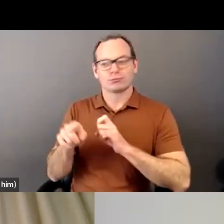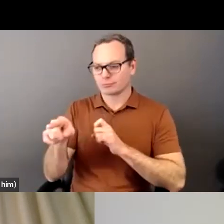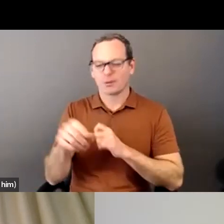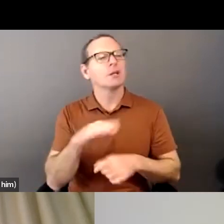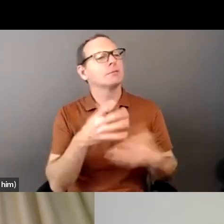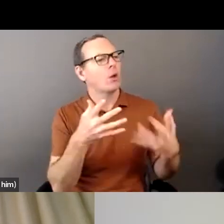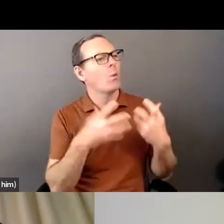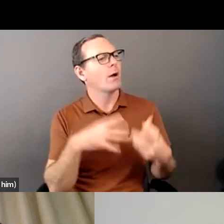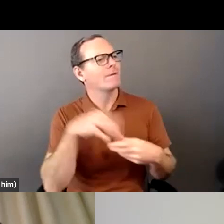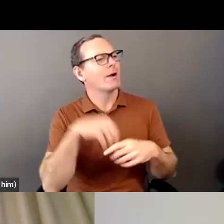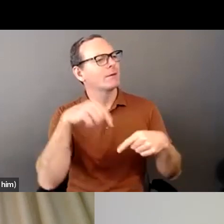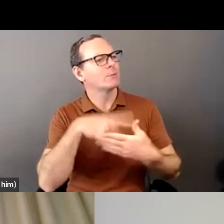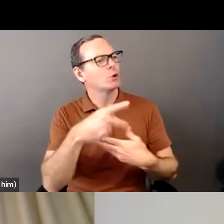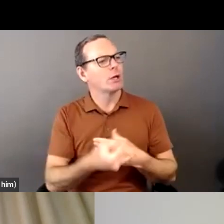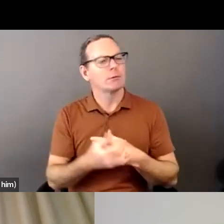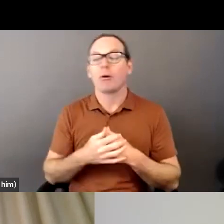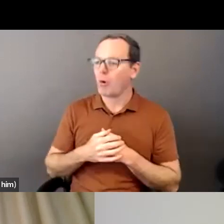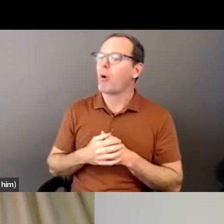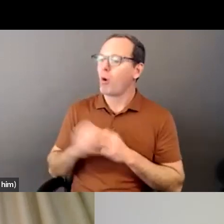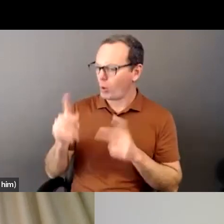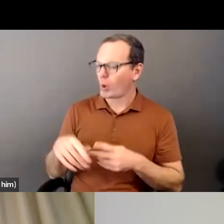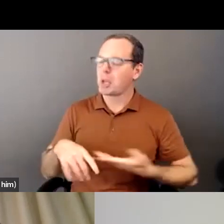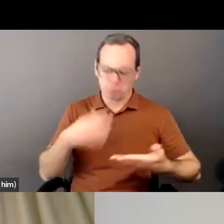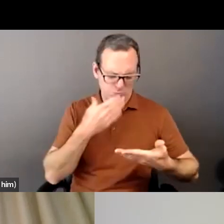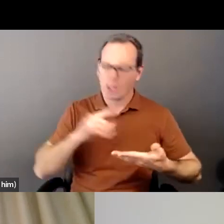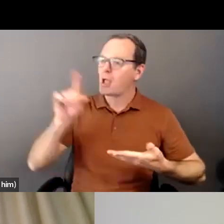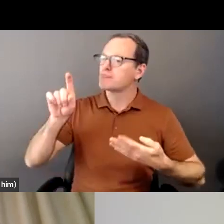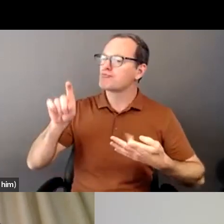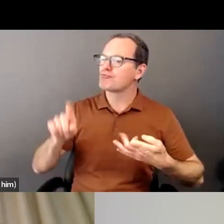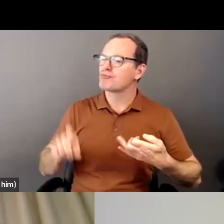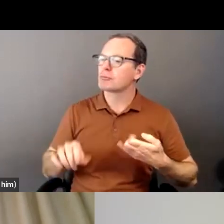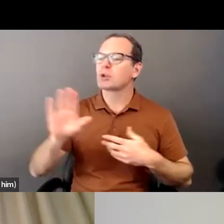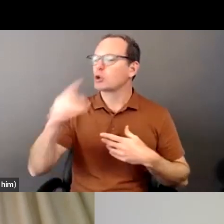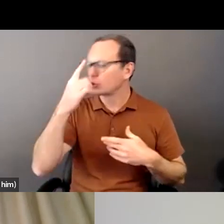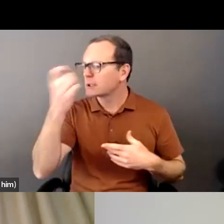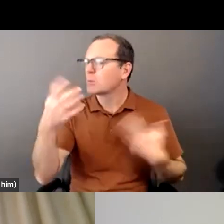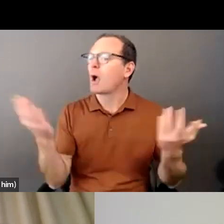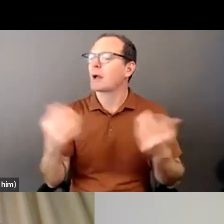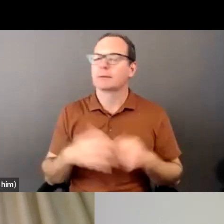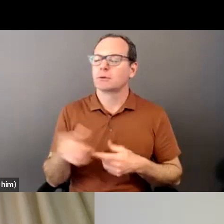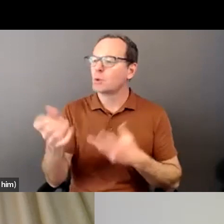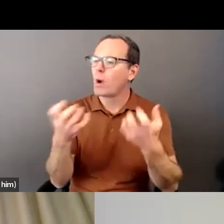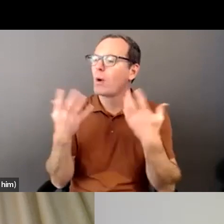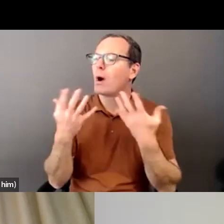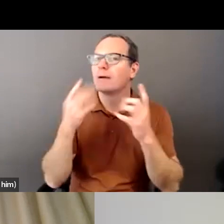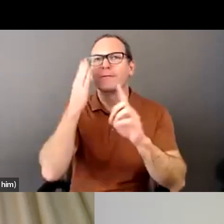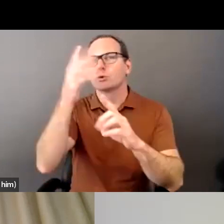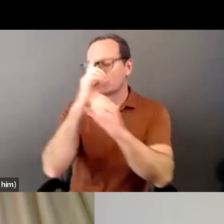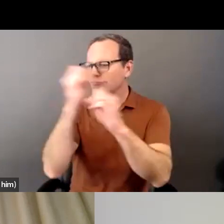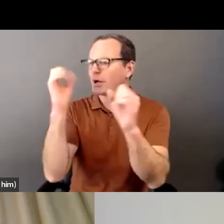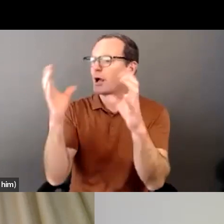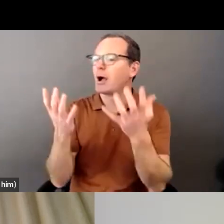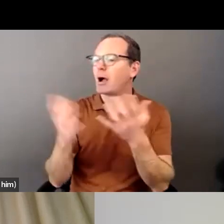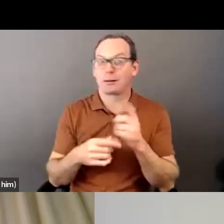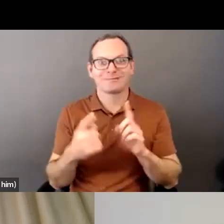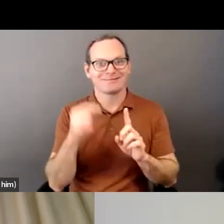of this project to find out, what do youth dream about in terms of their future? What are their career